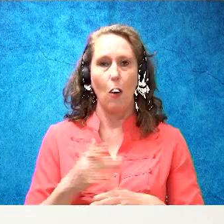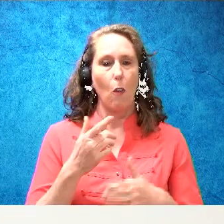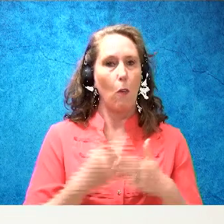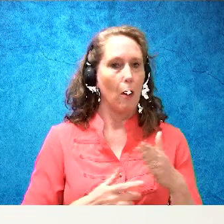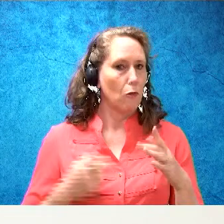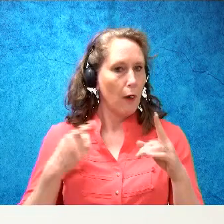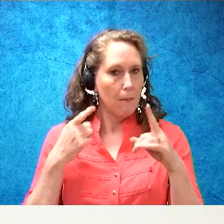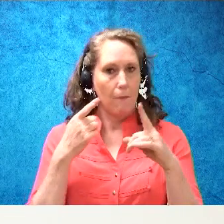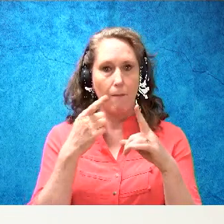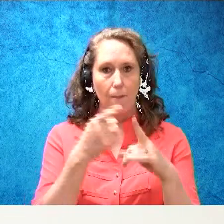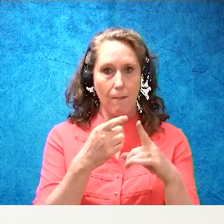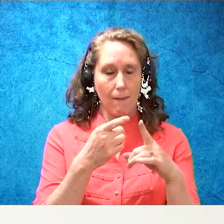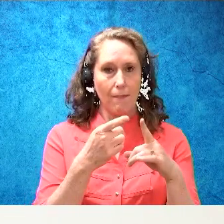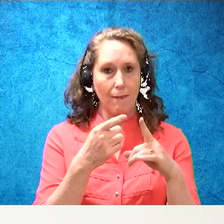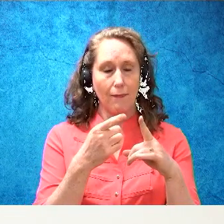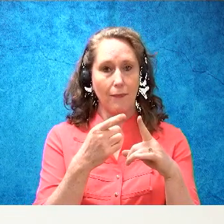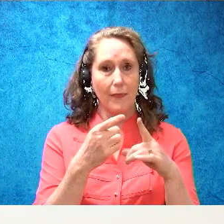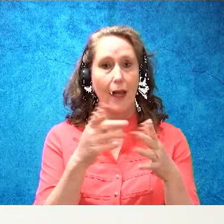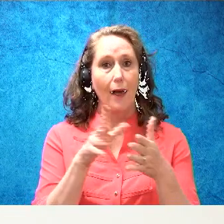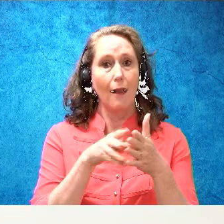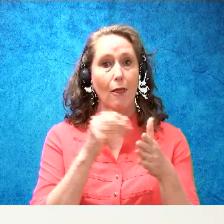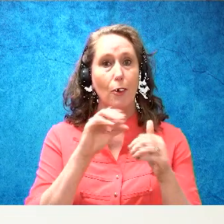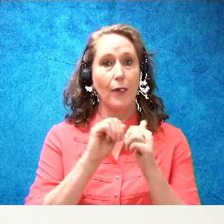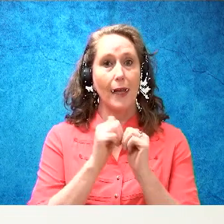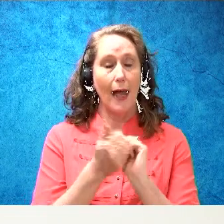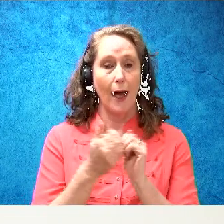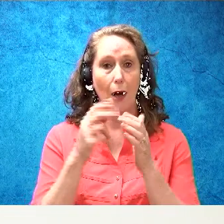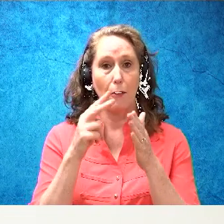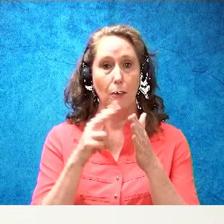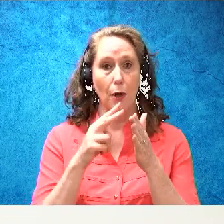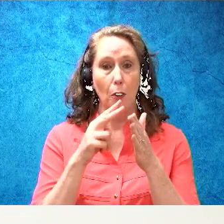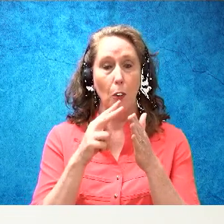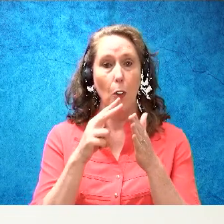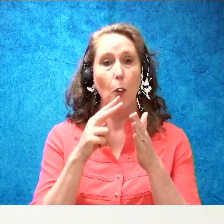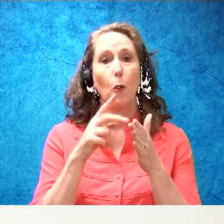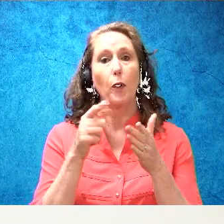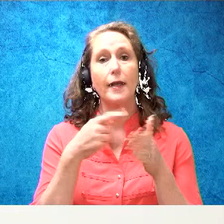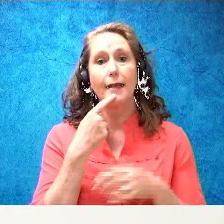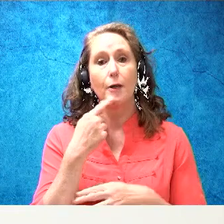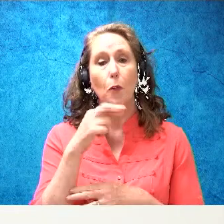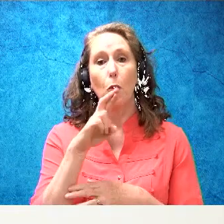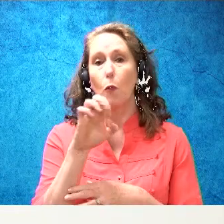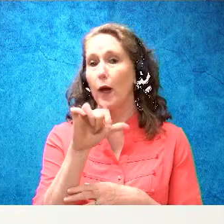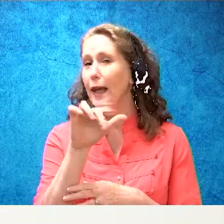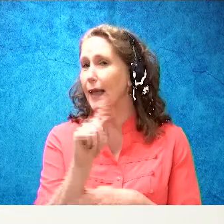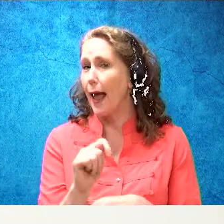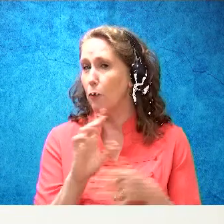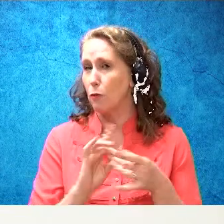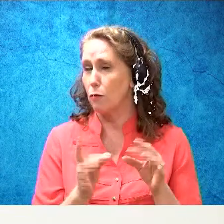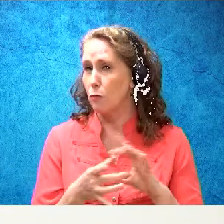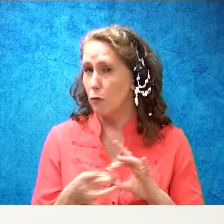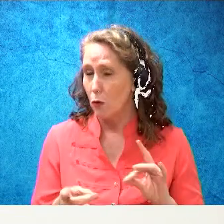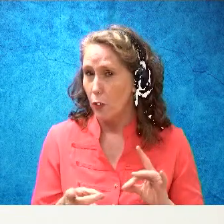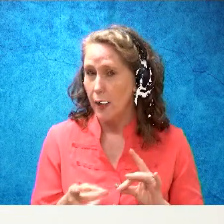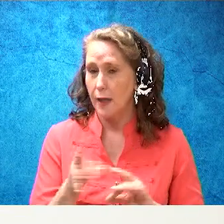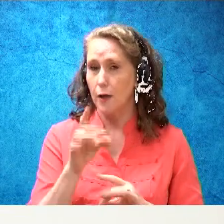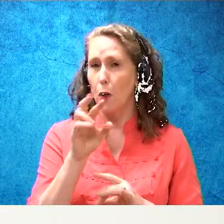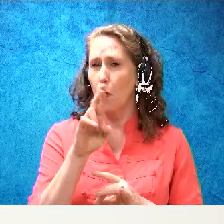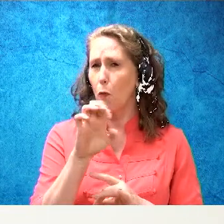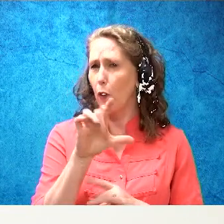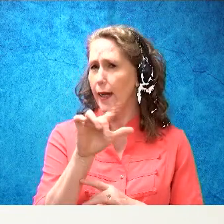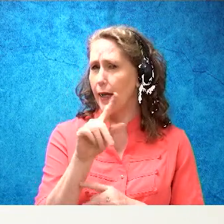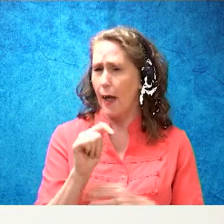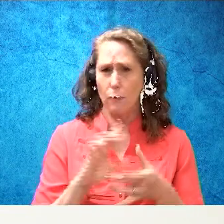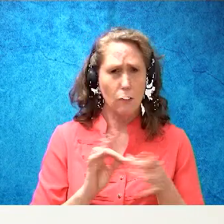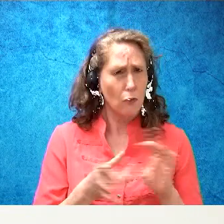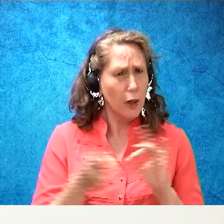to focus on today is learning how to recount stories. Does anybody know what that means to recount